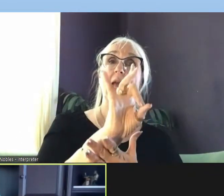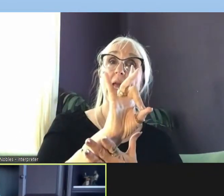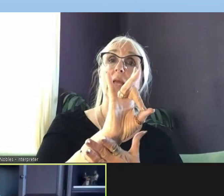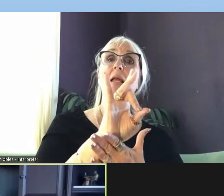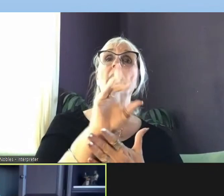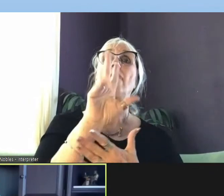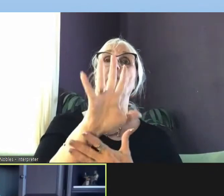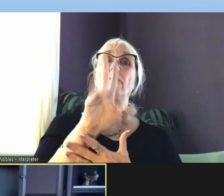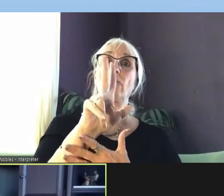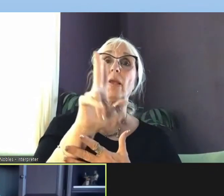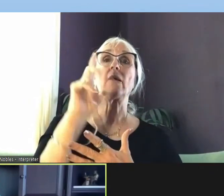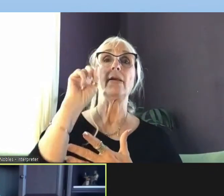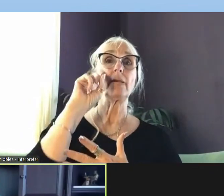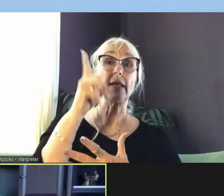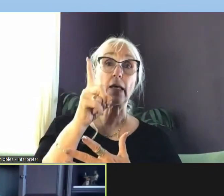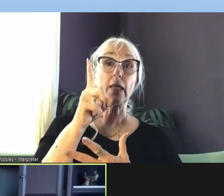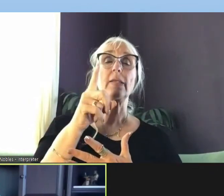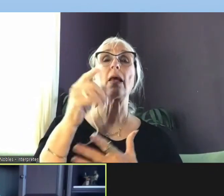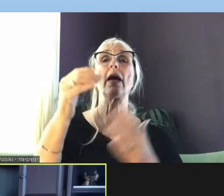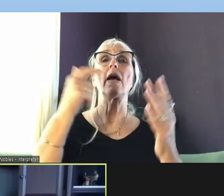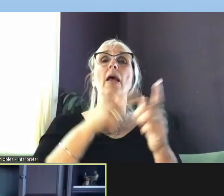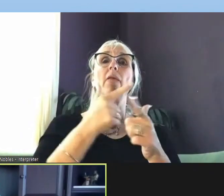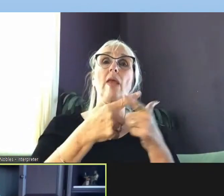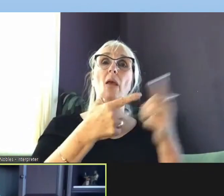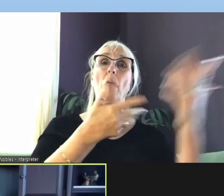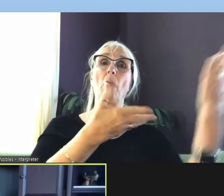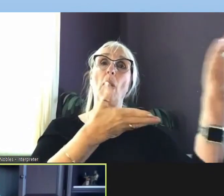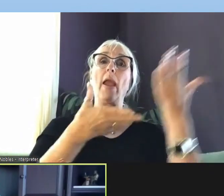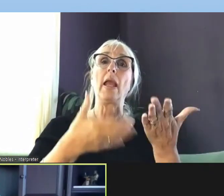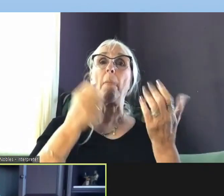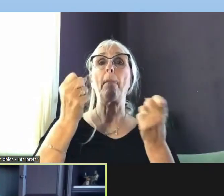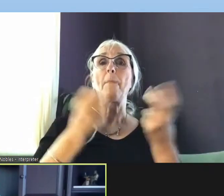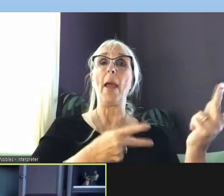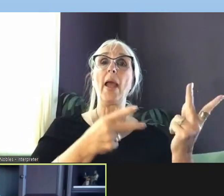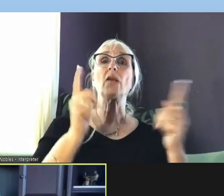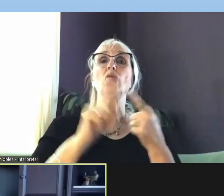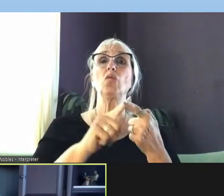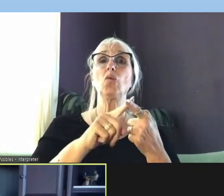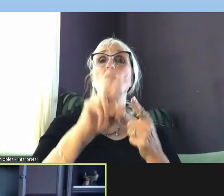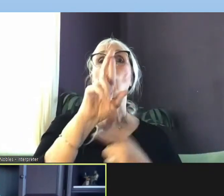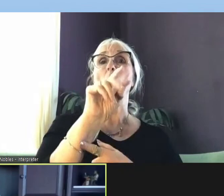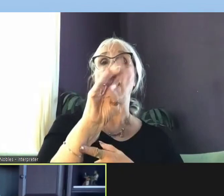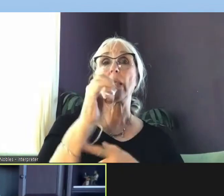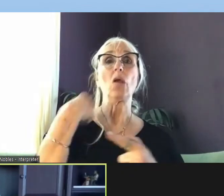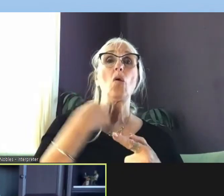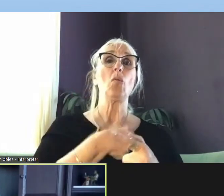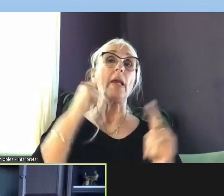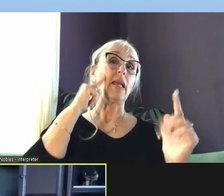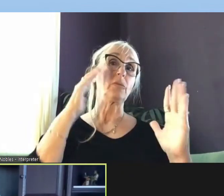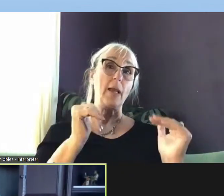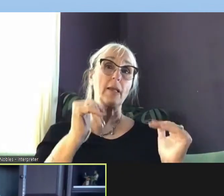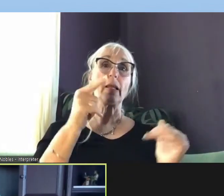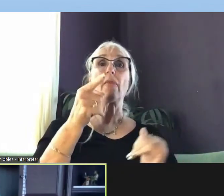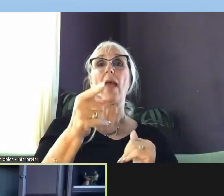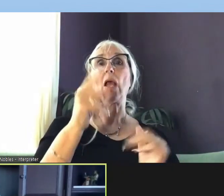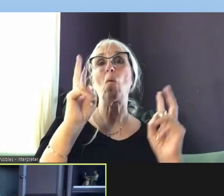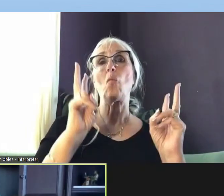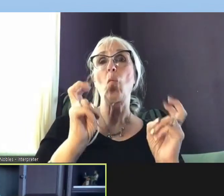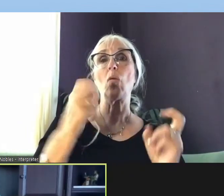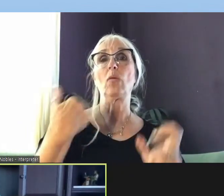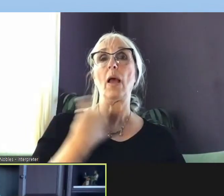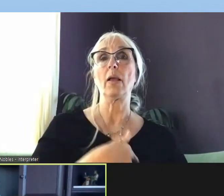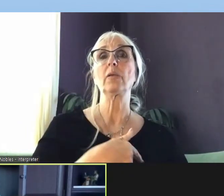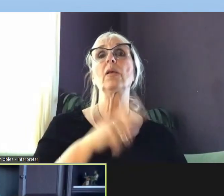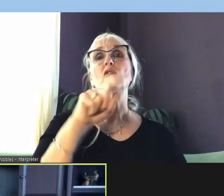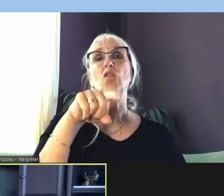$2,858.53 that would bring the storage costs back to the rates that we had expected and were quoted, which should have been a cost